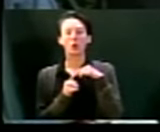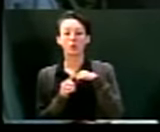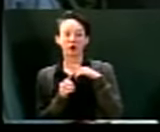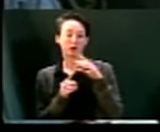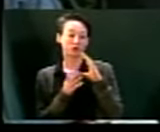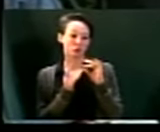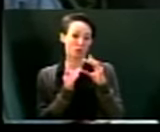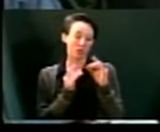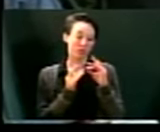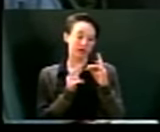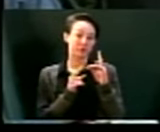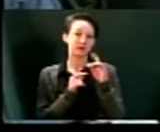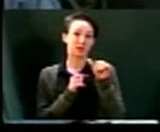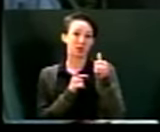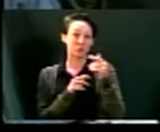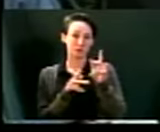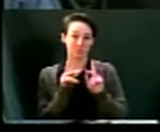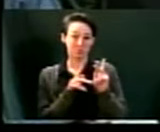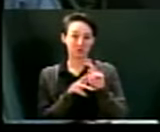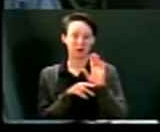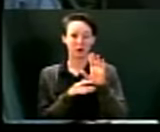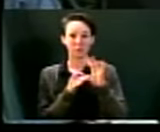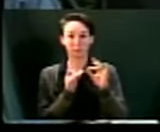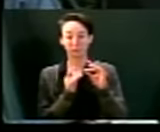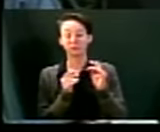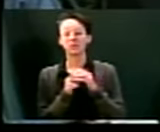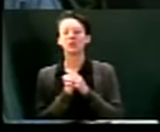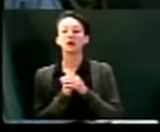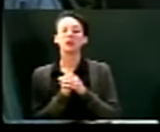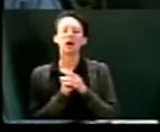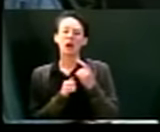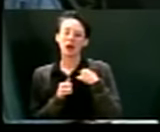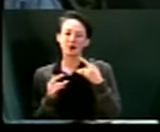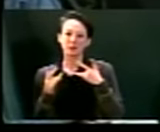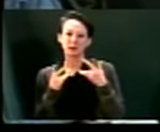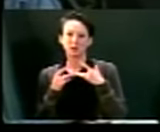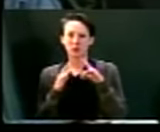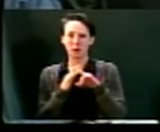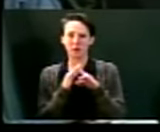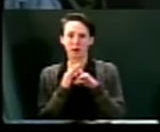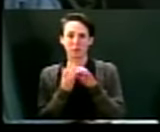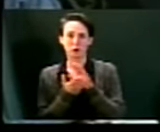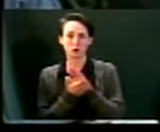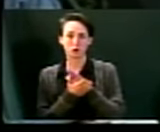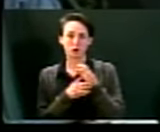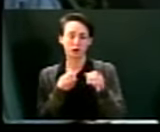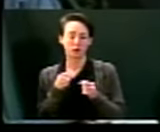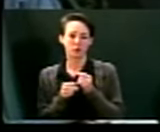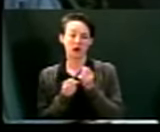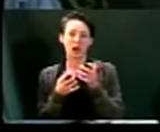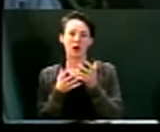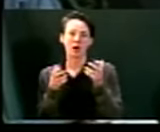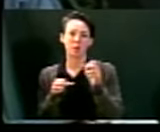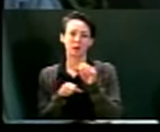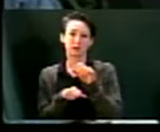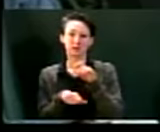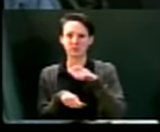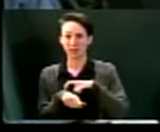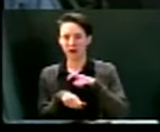have a concern given the fact that it's the beginning of the school year and the amount of time that the staff has put in. And I think